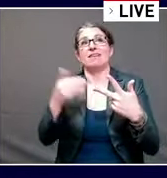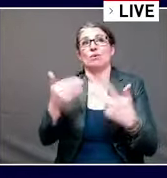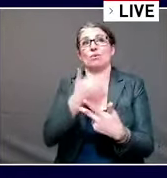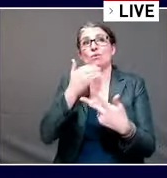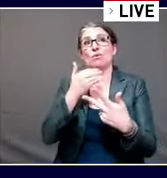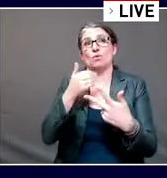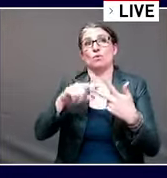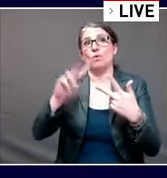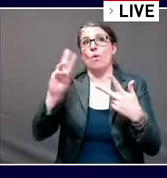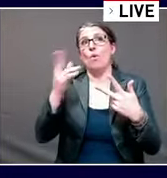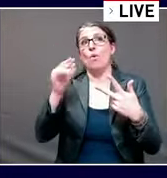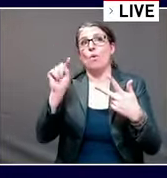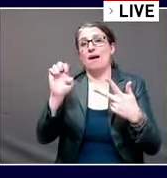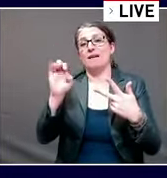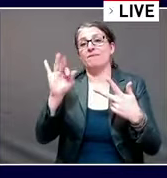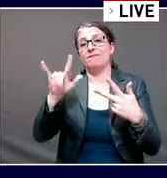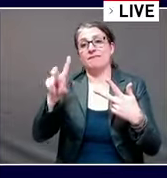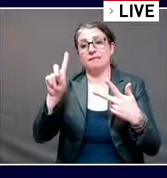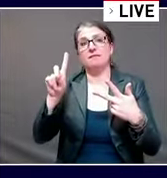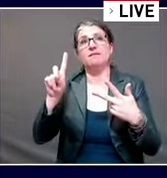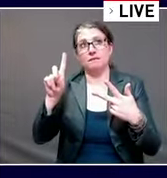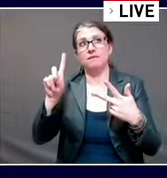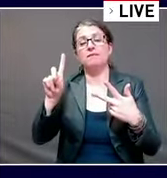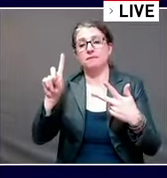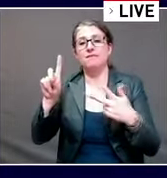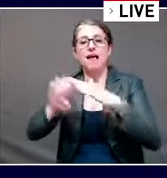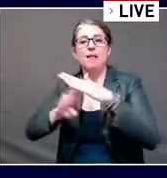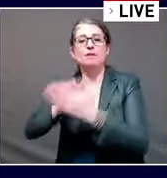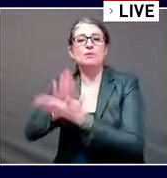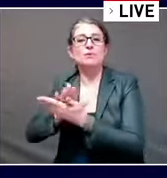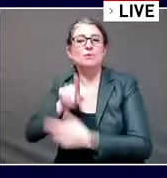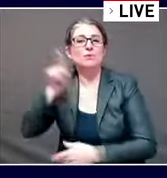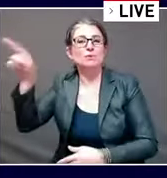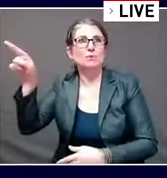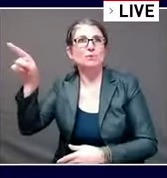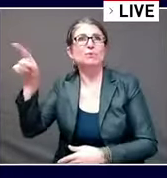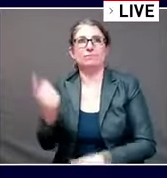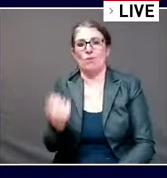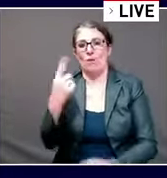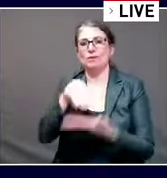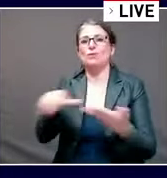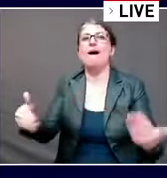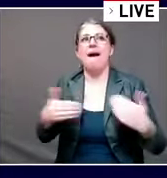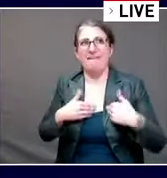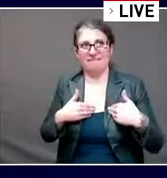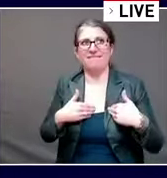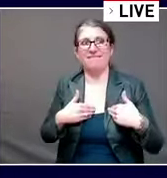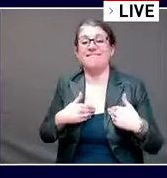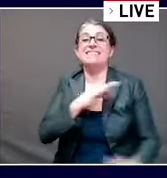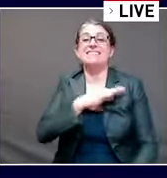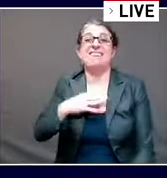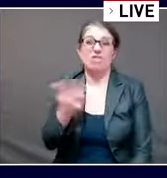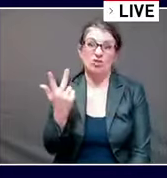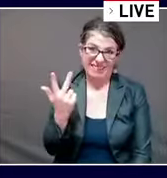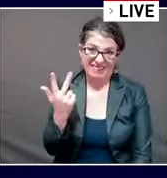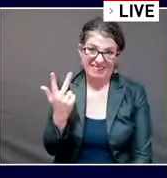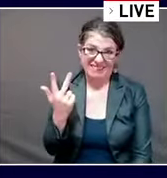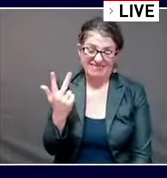and 3 staff members. These 3 new outbreak investigations come on top of 11